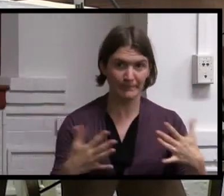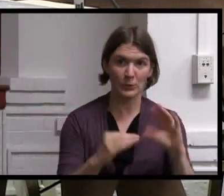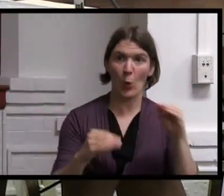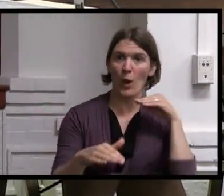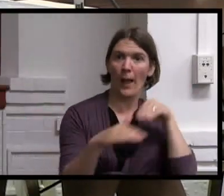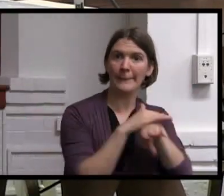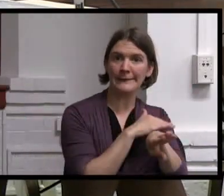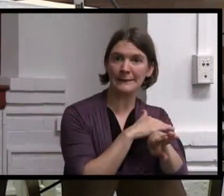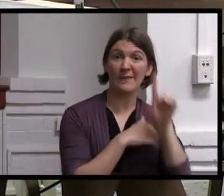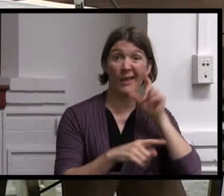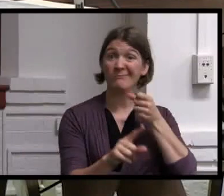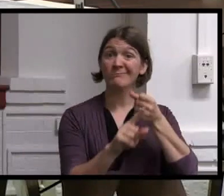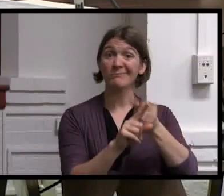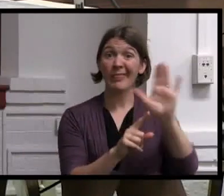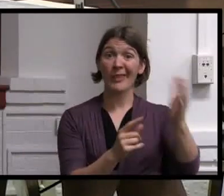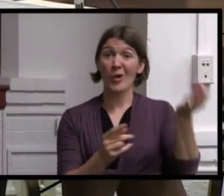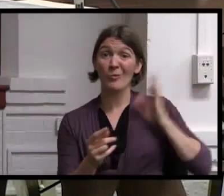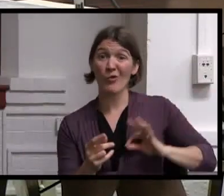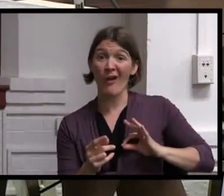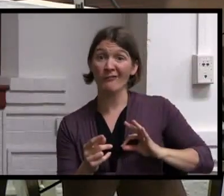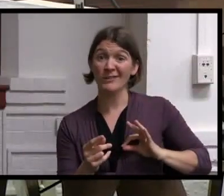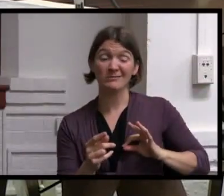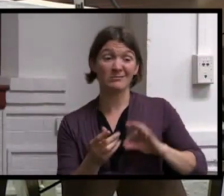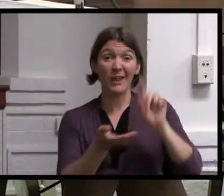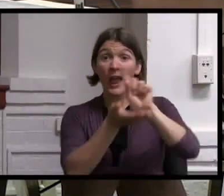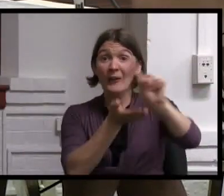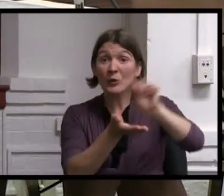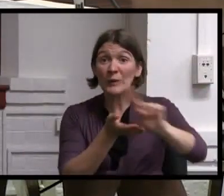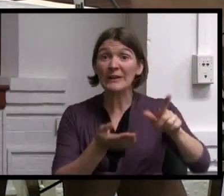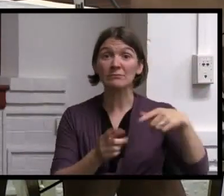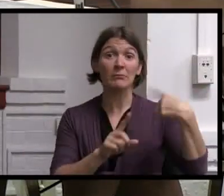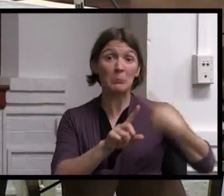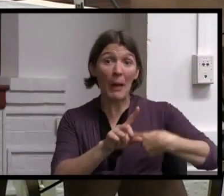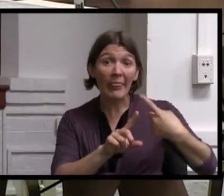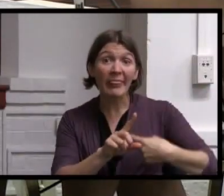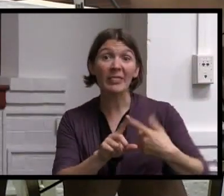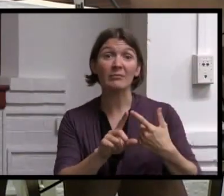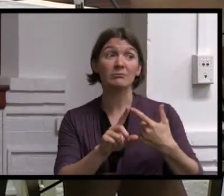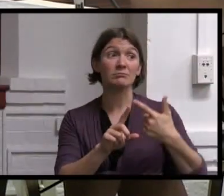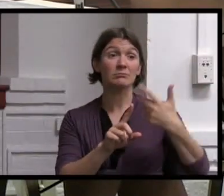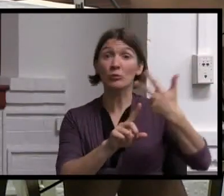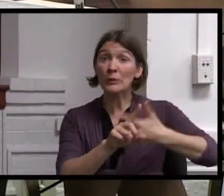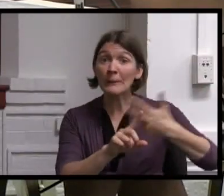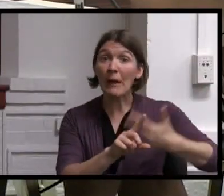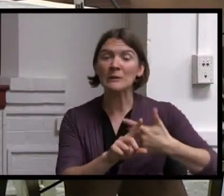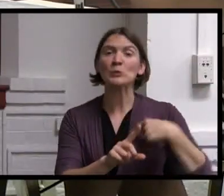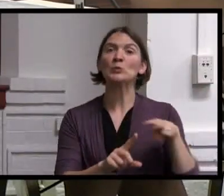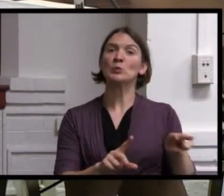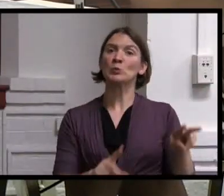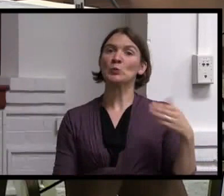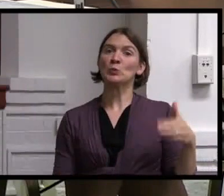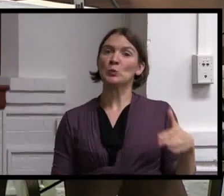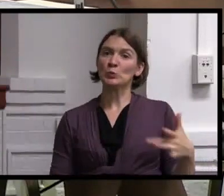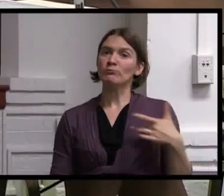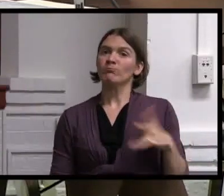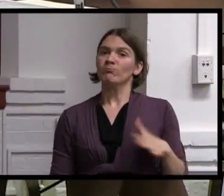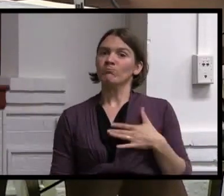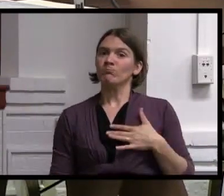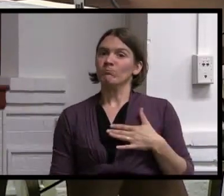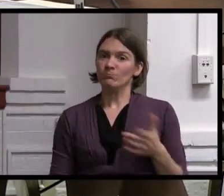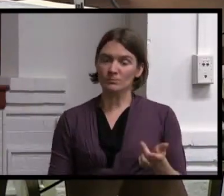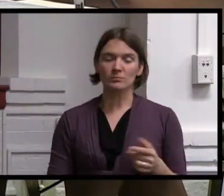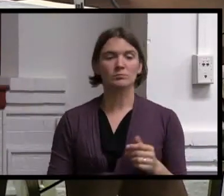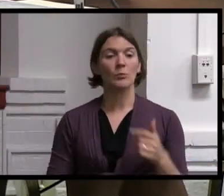line daily, weekly, monthly, quarterly. And so when